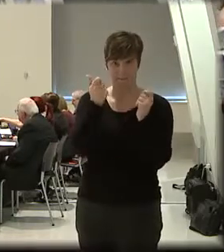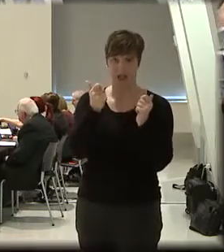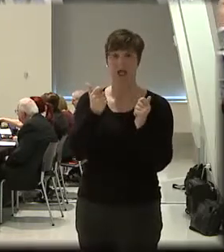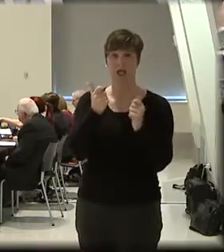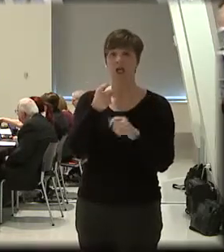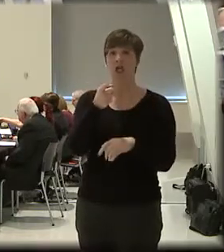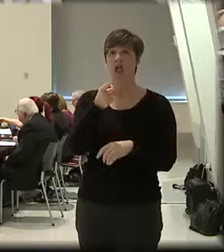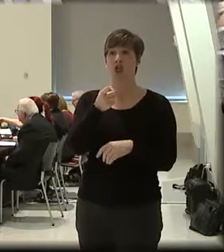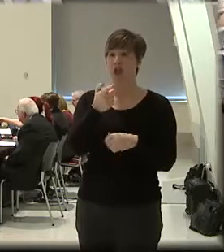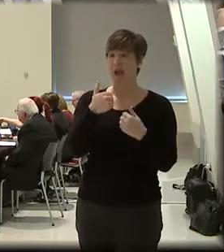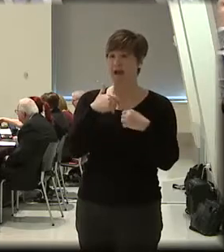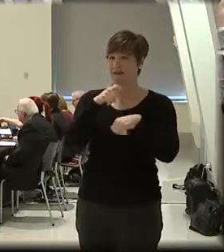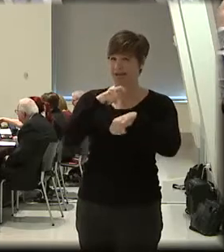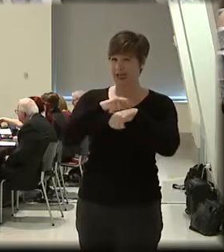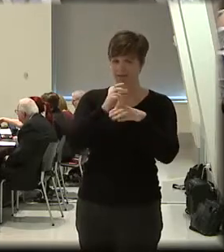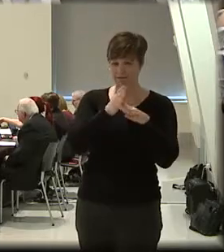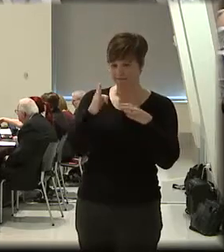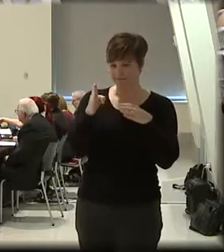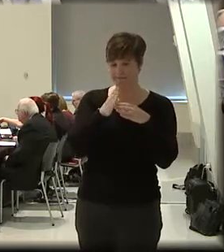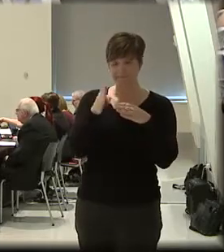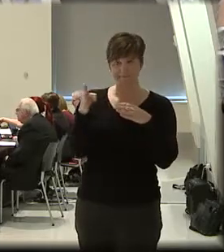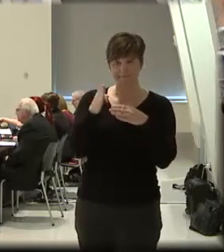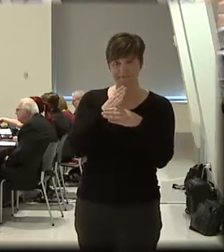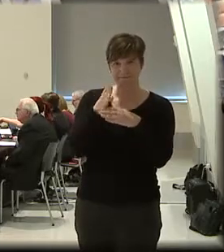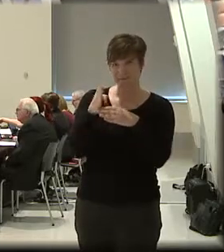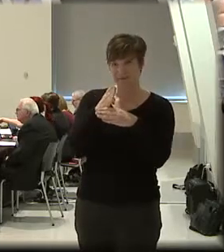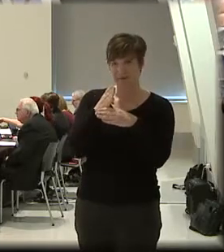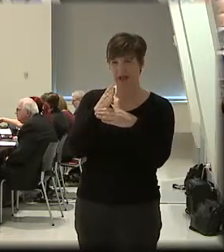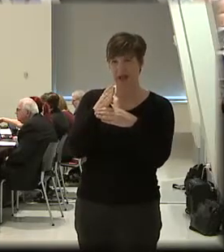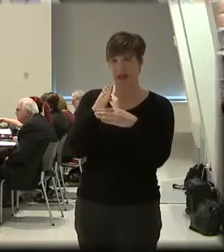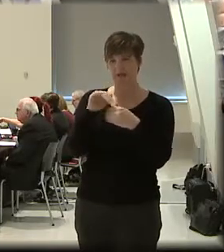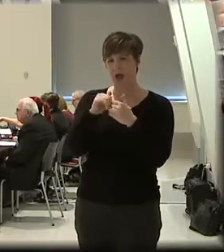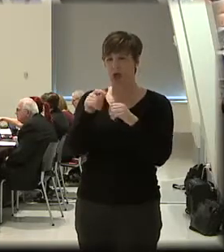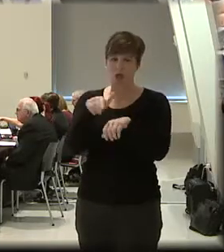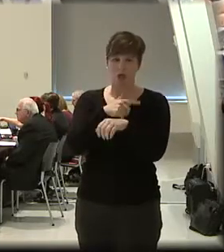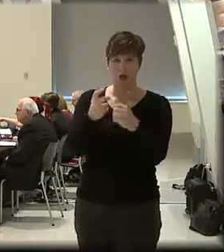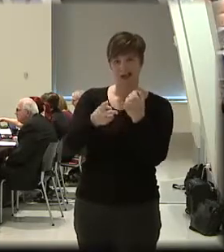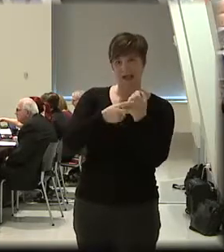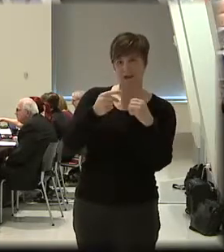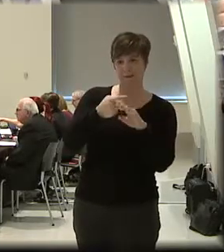Do you have a time frame as to how long that should be maintained before deletion?